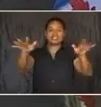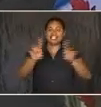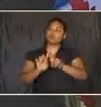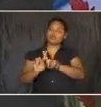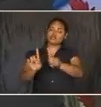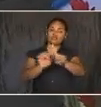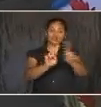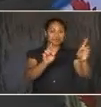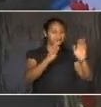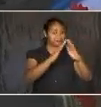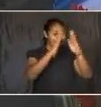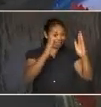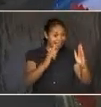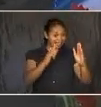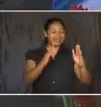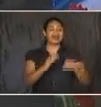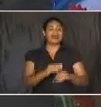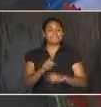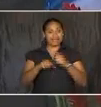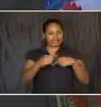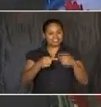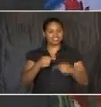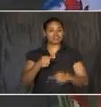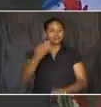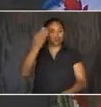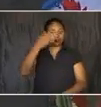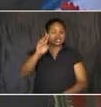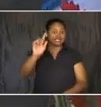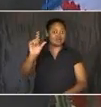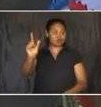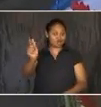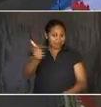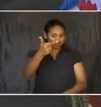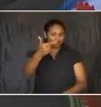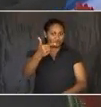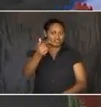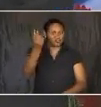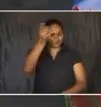nandi pembelatan mereka wasa bulu bitu ni ambak ni tu ngalala en